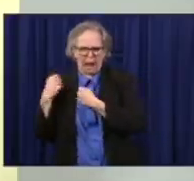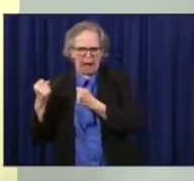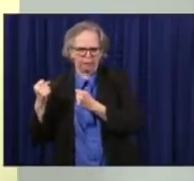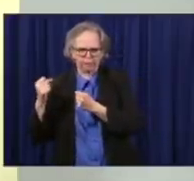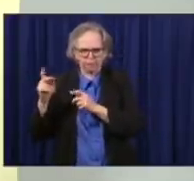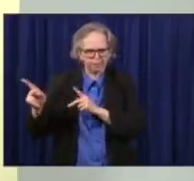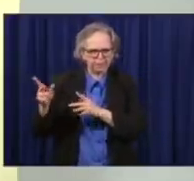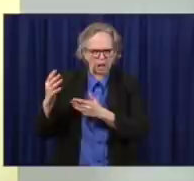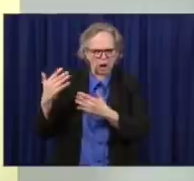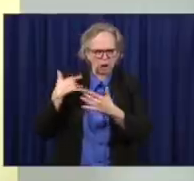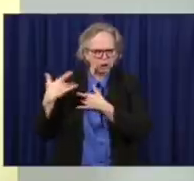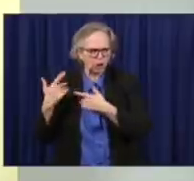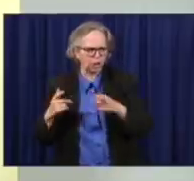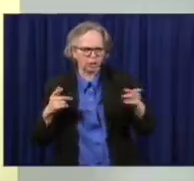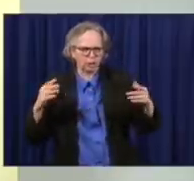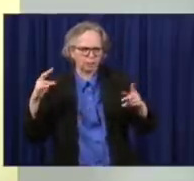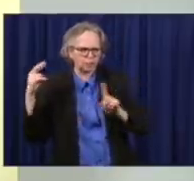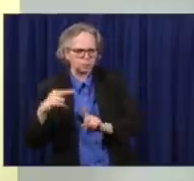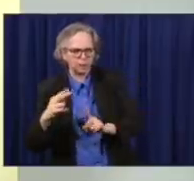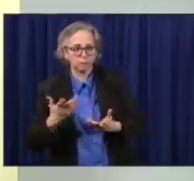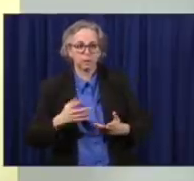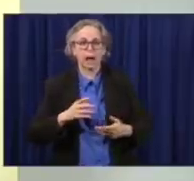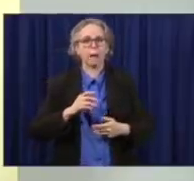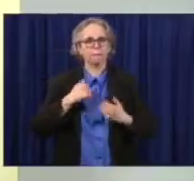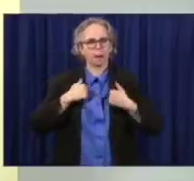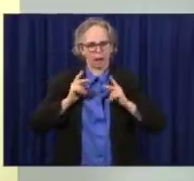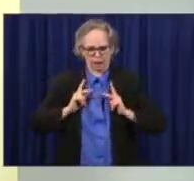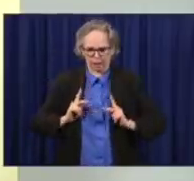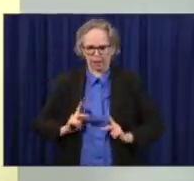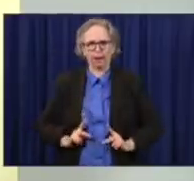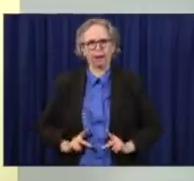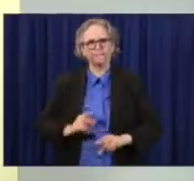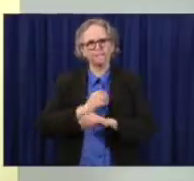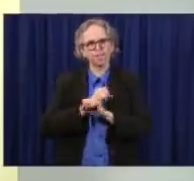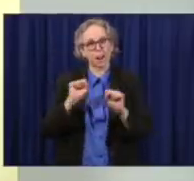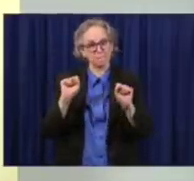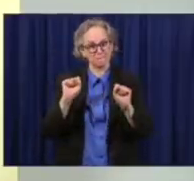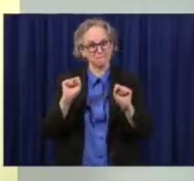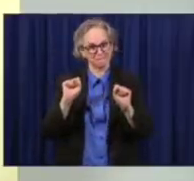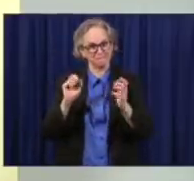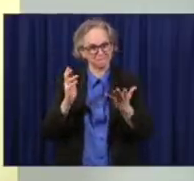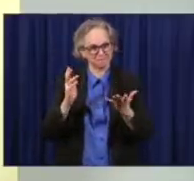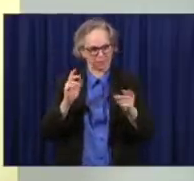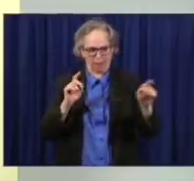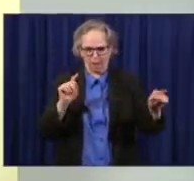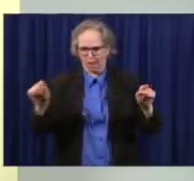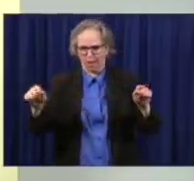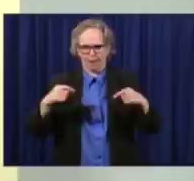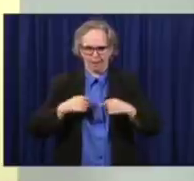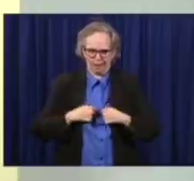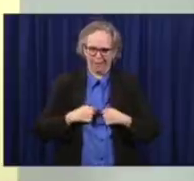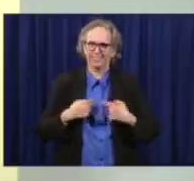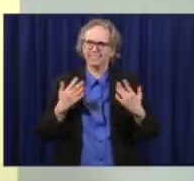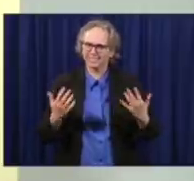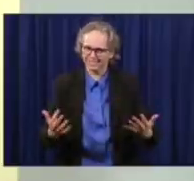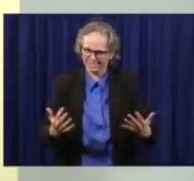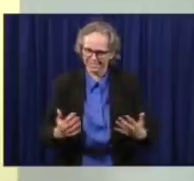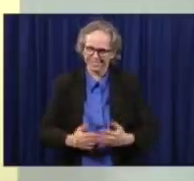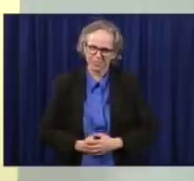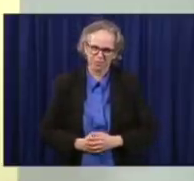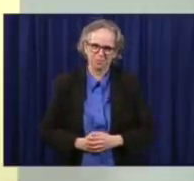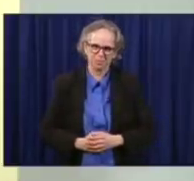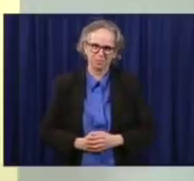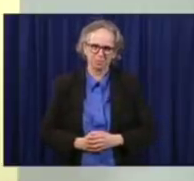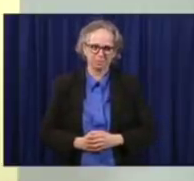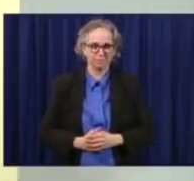freedoms interests. And, you know, the governor started here, I'm going to start here. What was